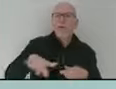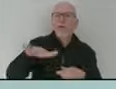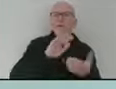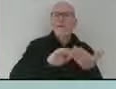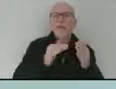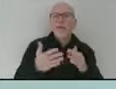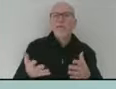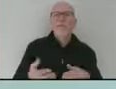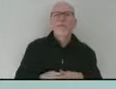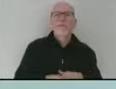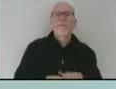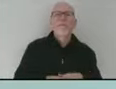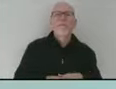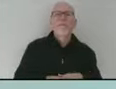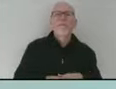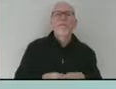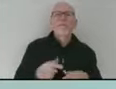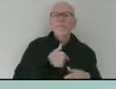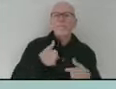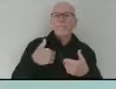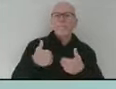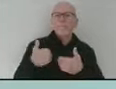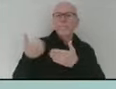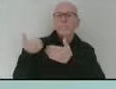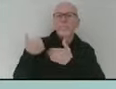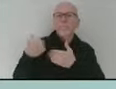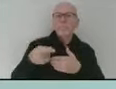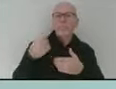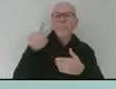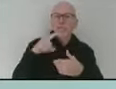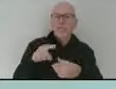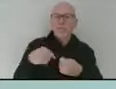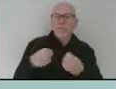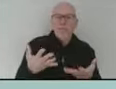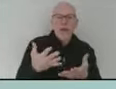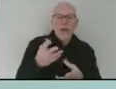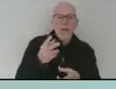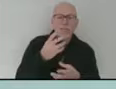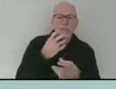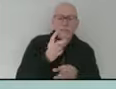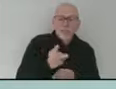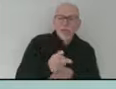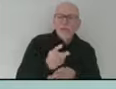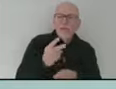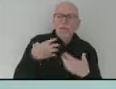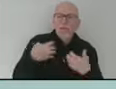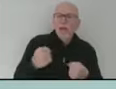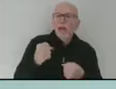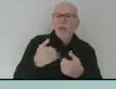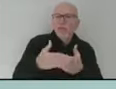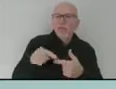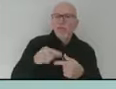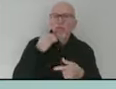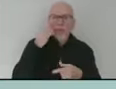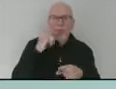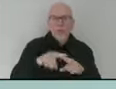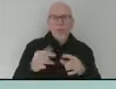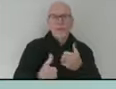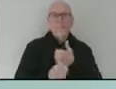you know, we have obligations to provide comprehensive health care close to home, which has been jeopardized by these